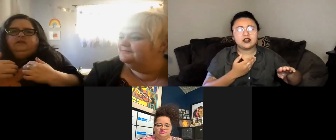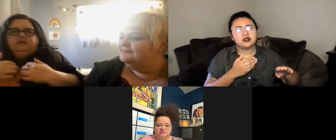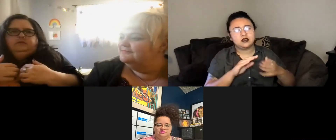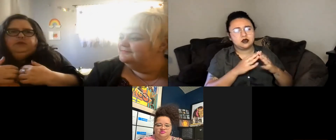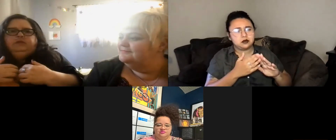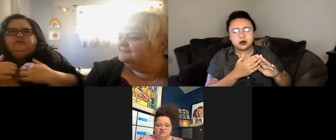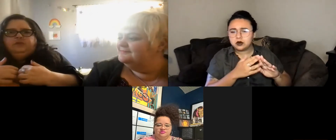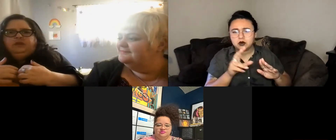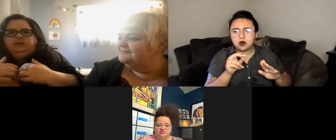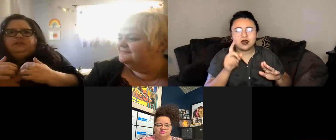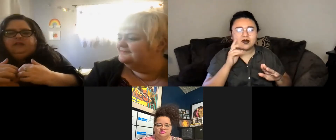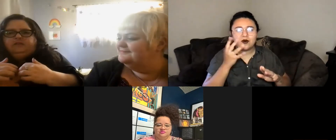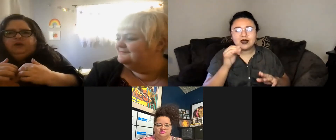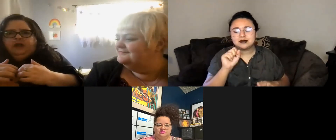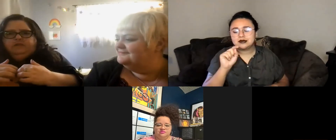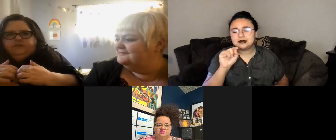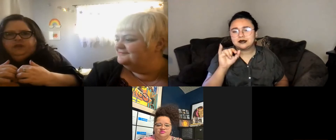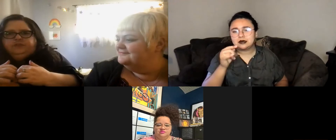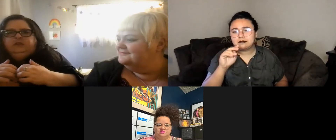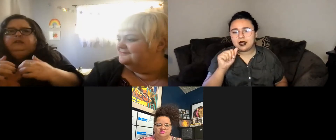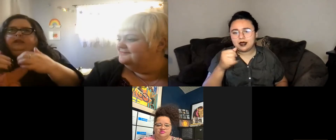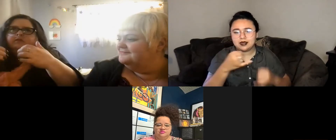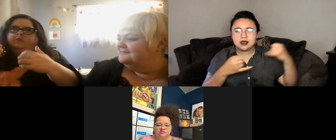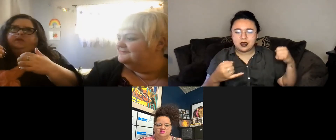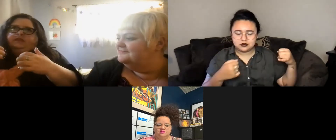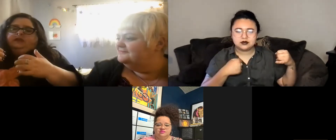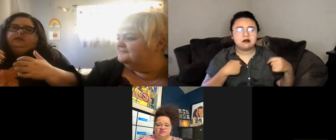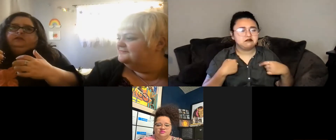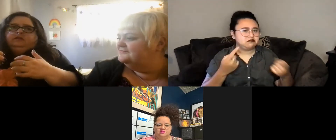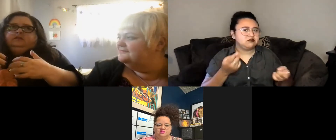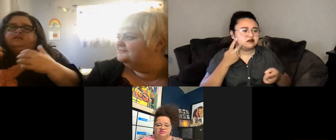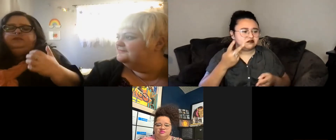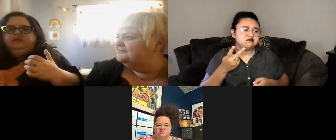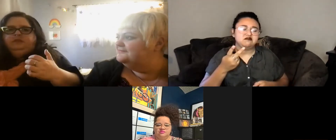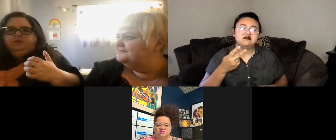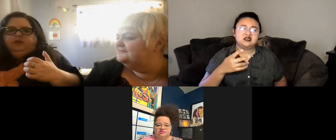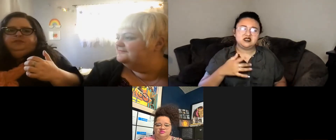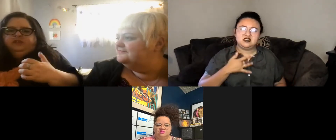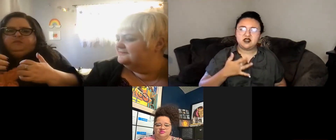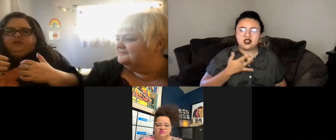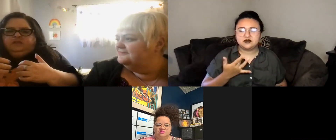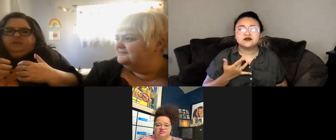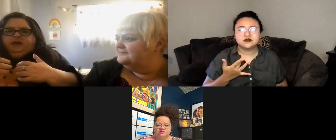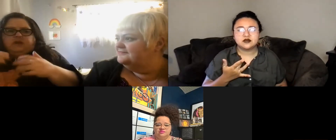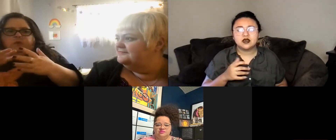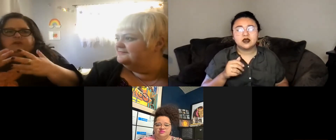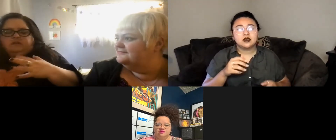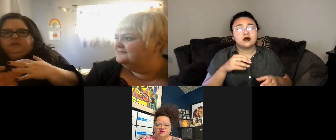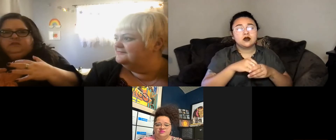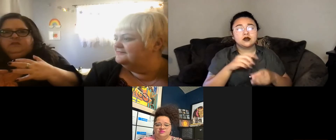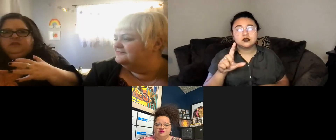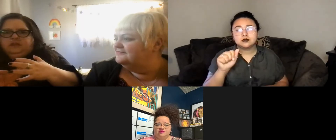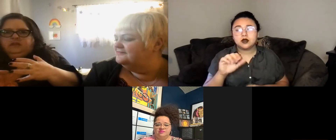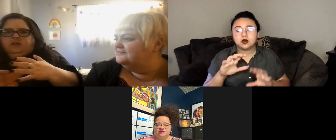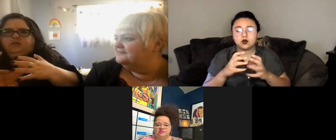my career, historically, that's what I've felt. Like within the disability world, stigmas about not wanting to